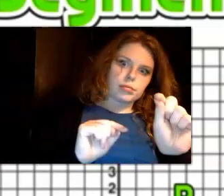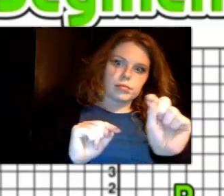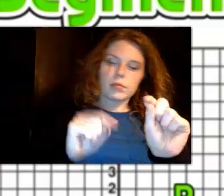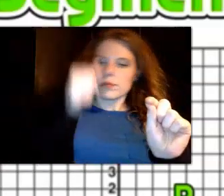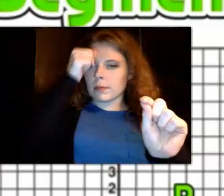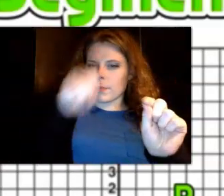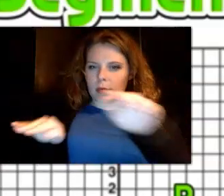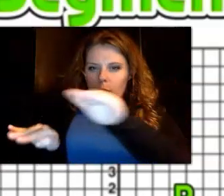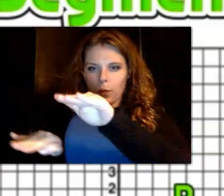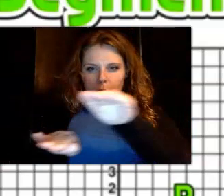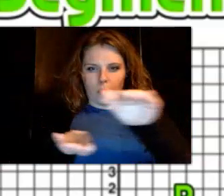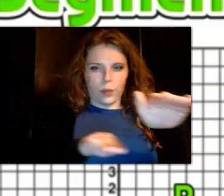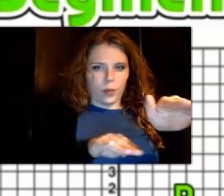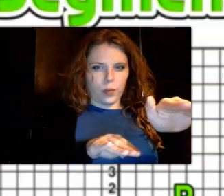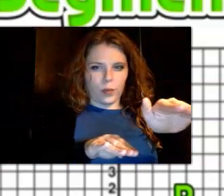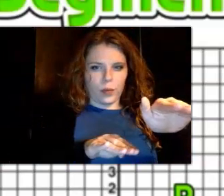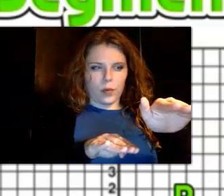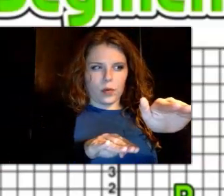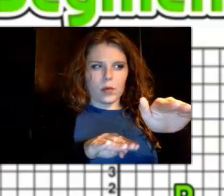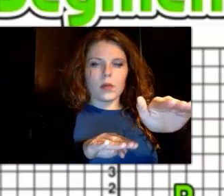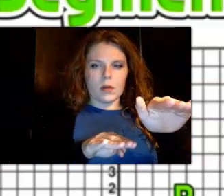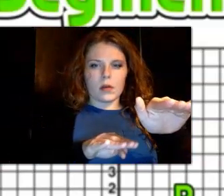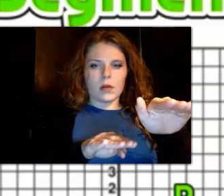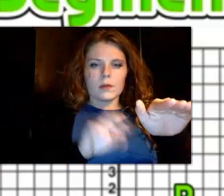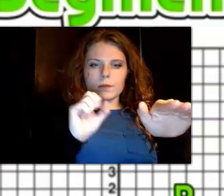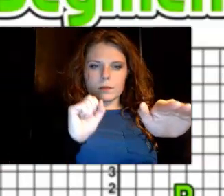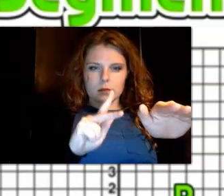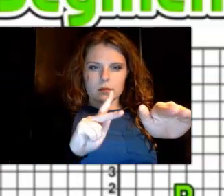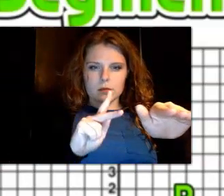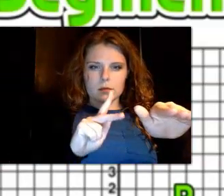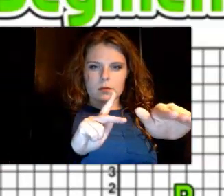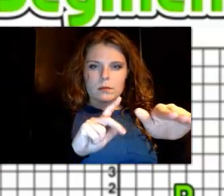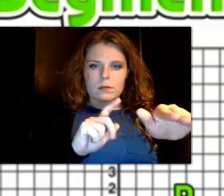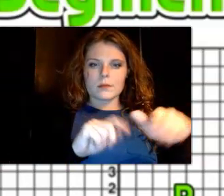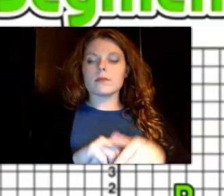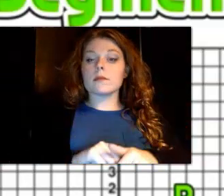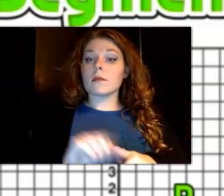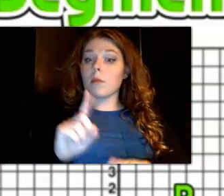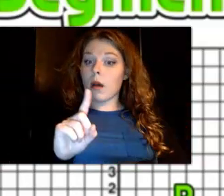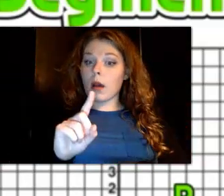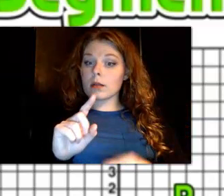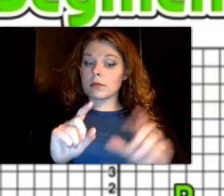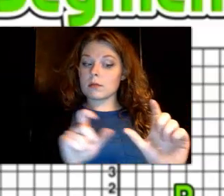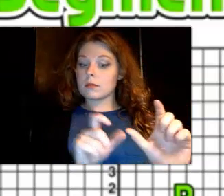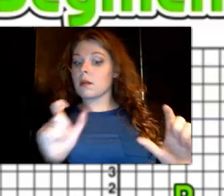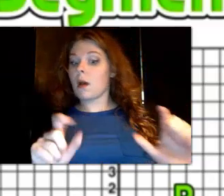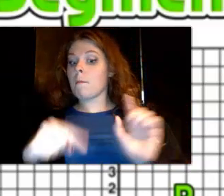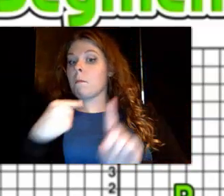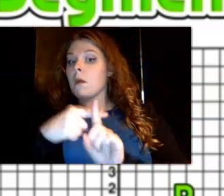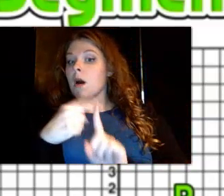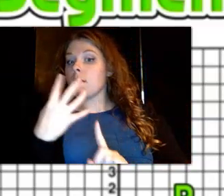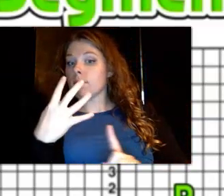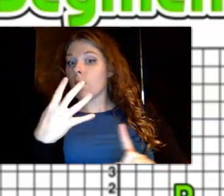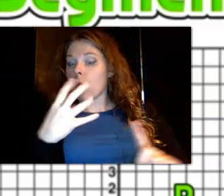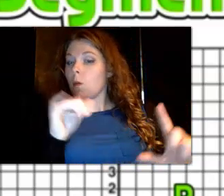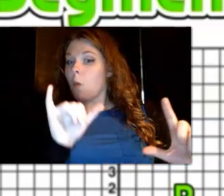horizontal, so a -8 for x means moving to the left 8 spaces. Our second value, +4,